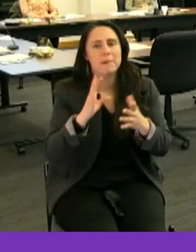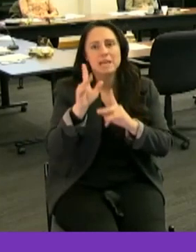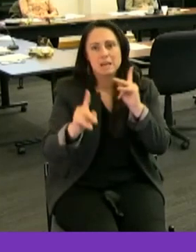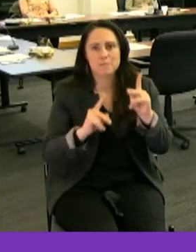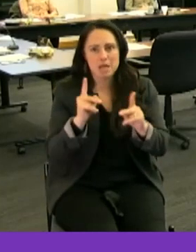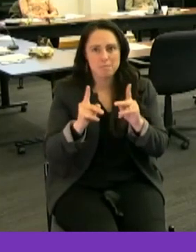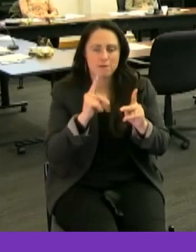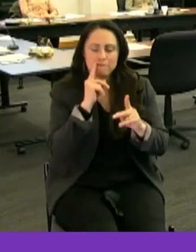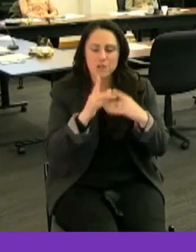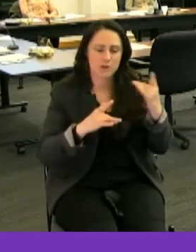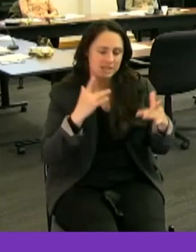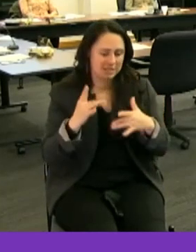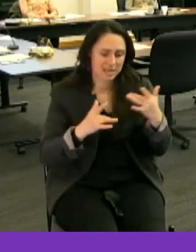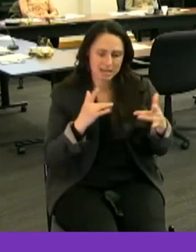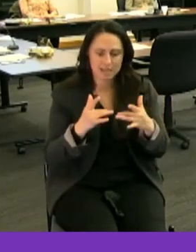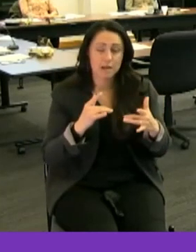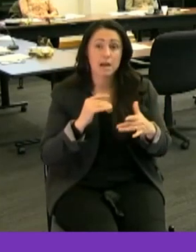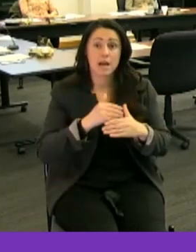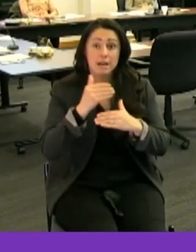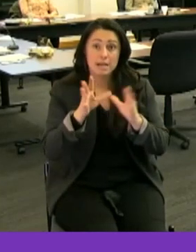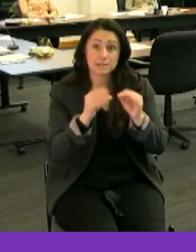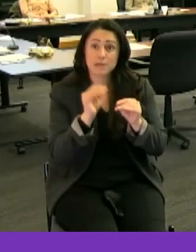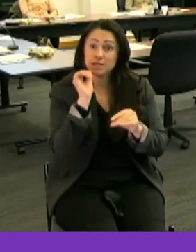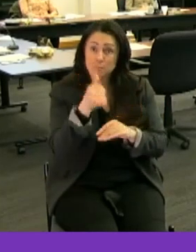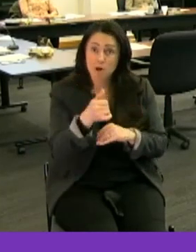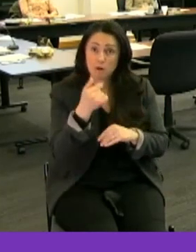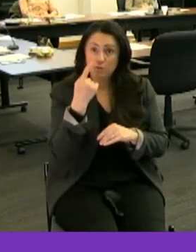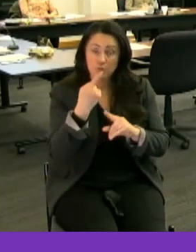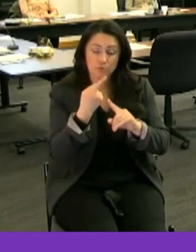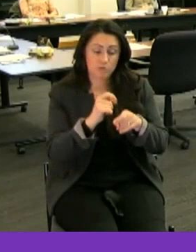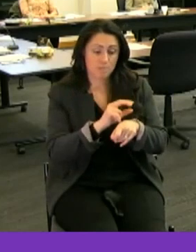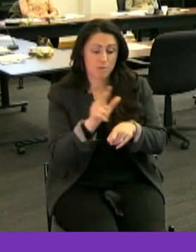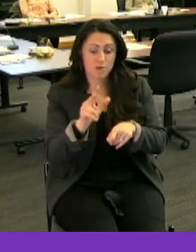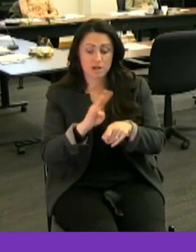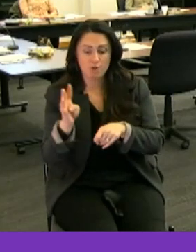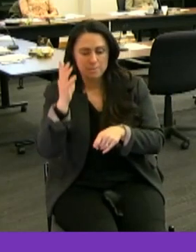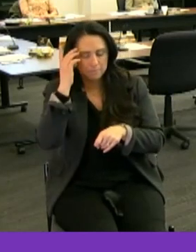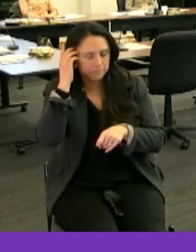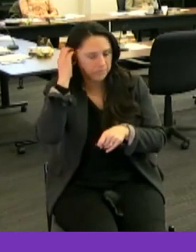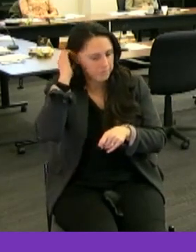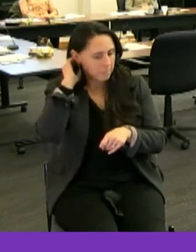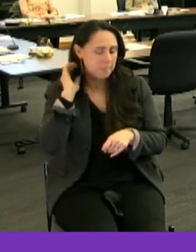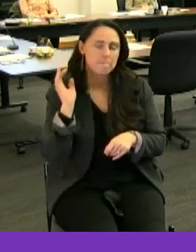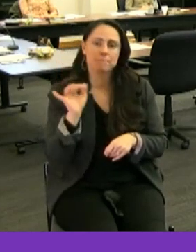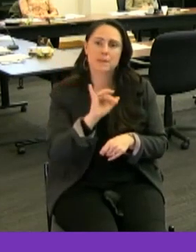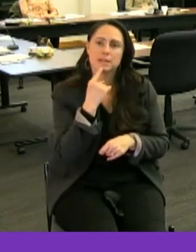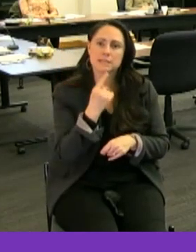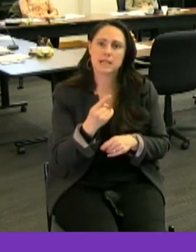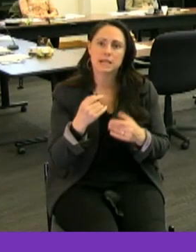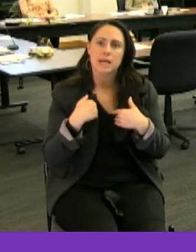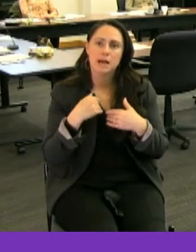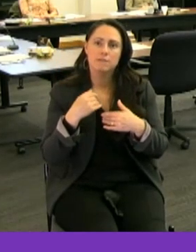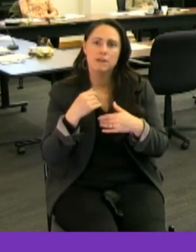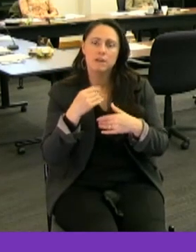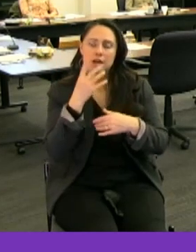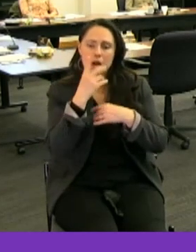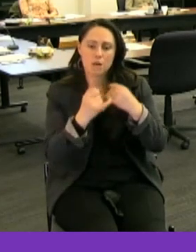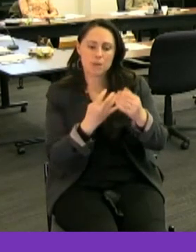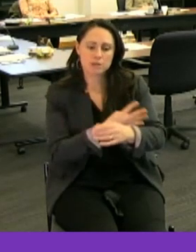So we're very excited, and our next meeting's tomorrow from 3 to 4. like I said, we had our blood